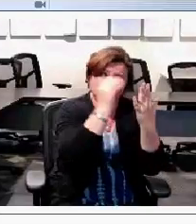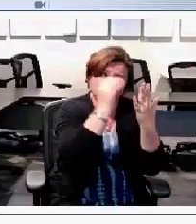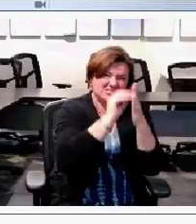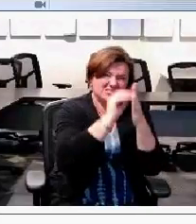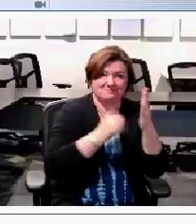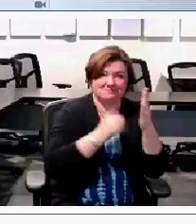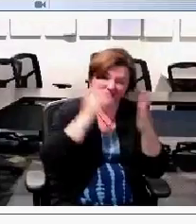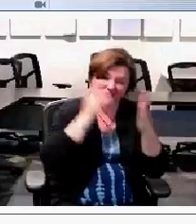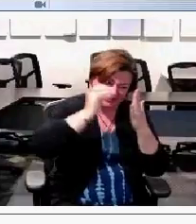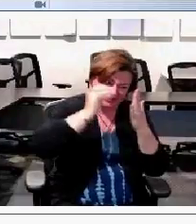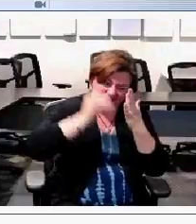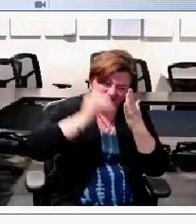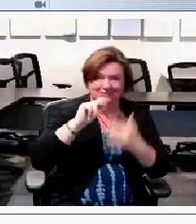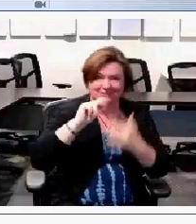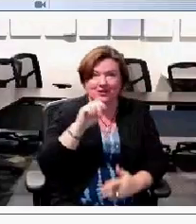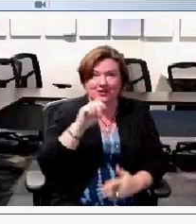myself.